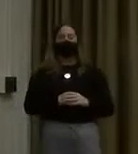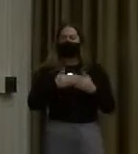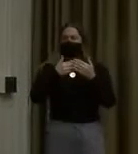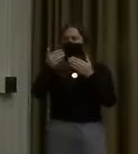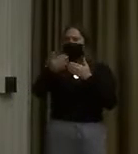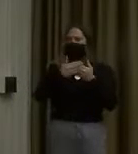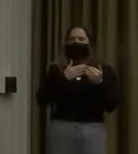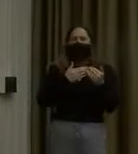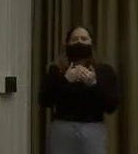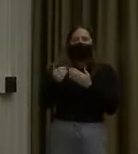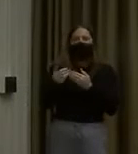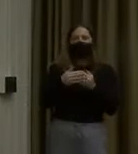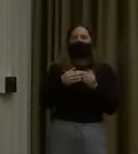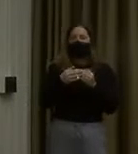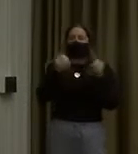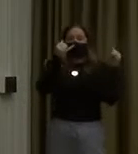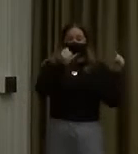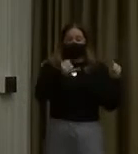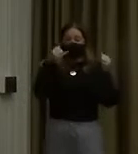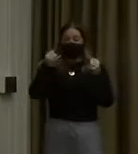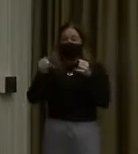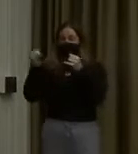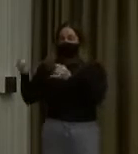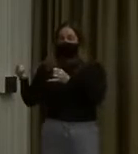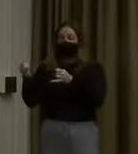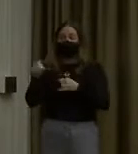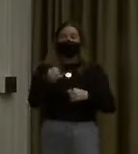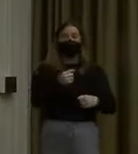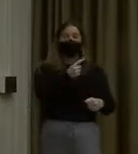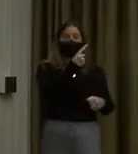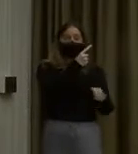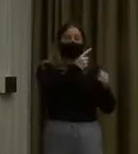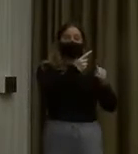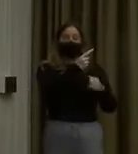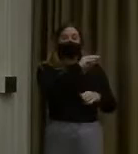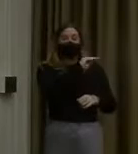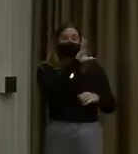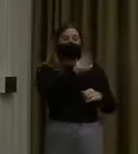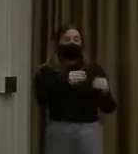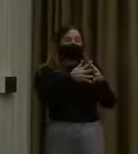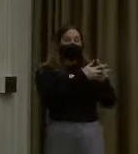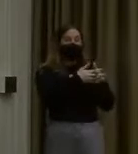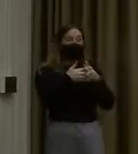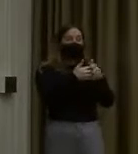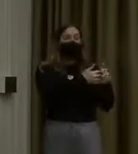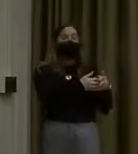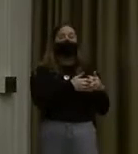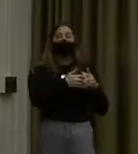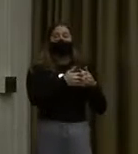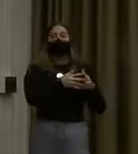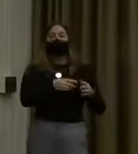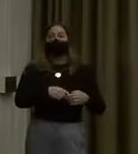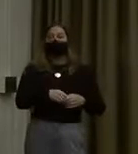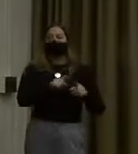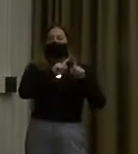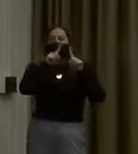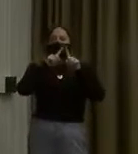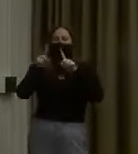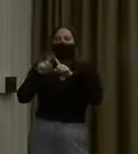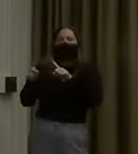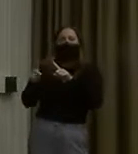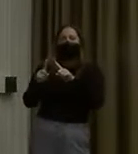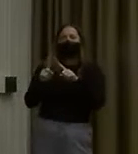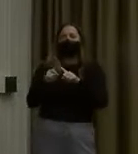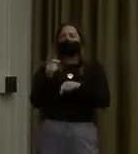hard many of these individuals, African Americans, Native Americans, Native Hawaiians, Latinx Americans, Pacific